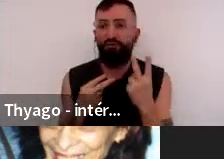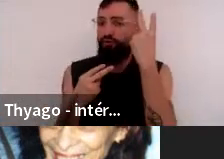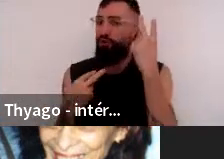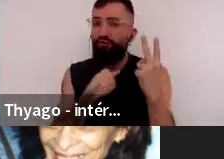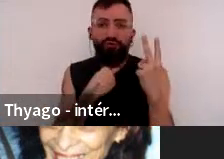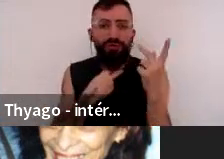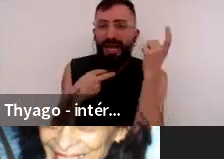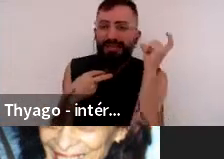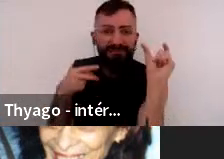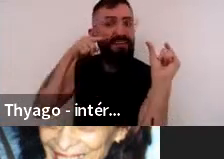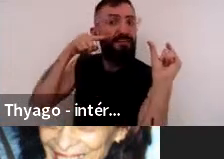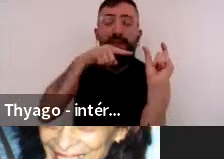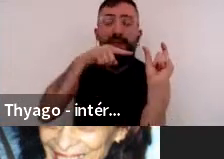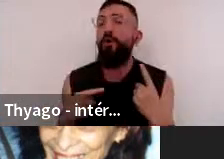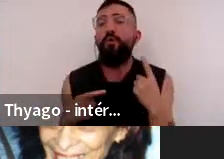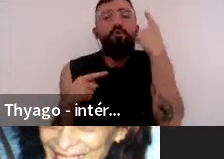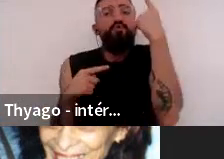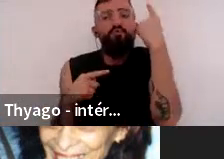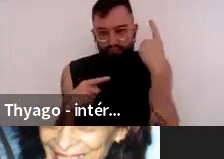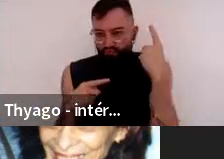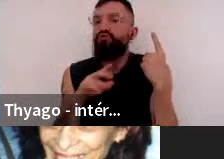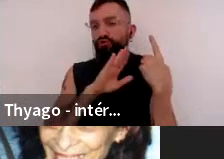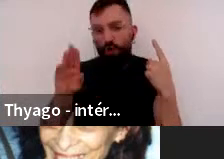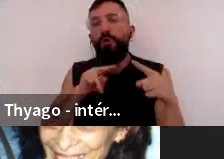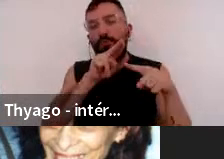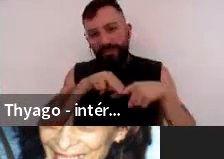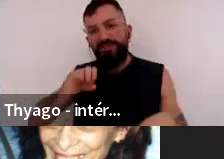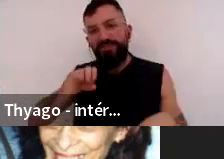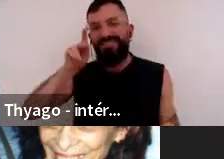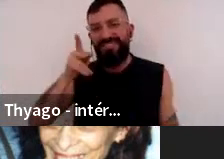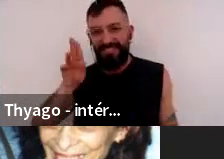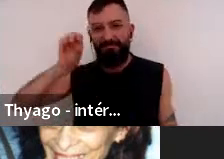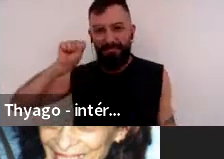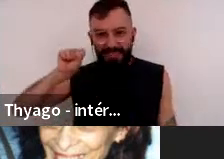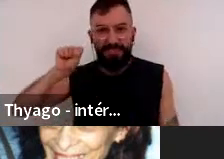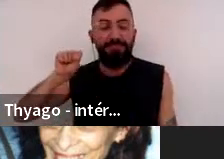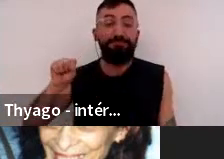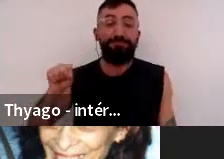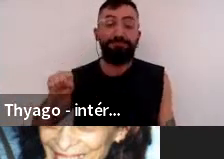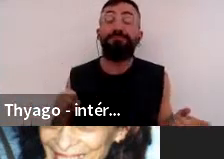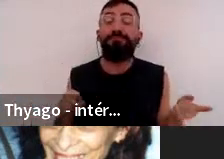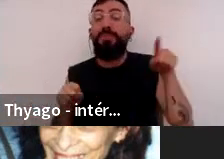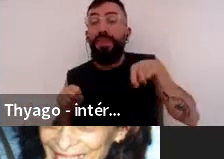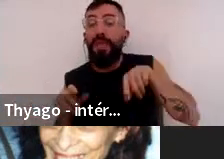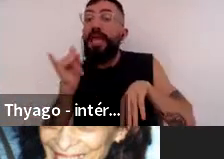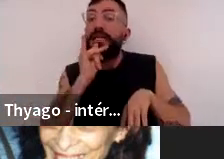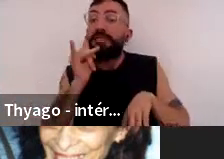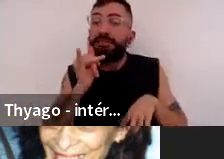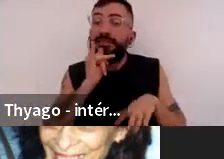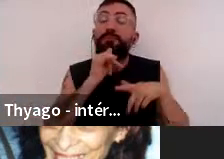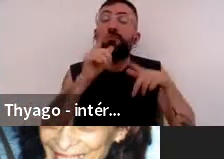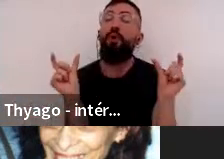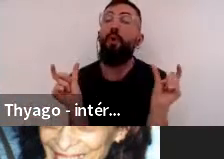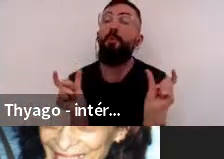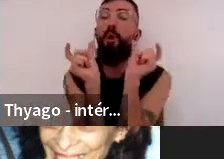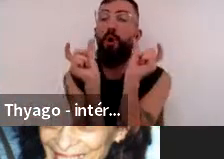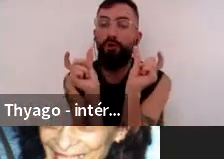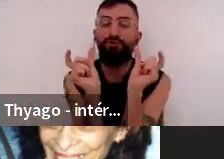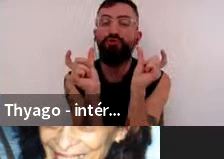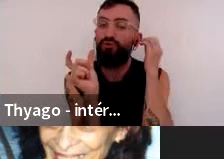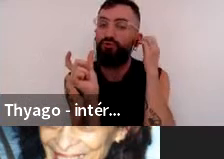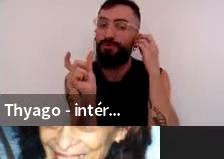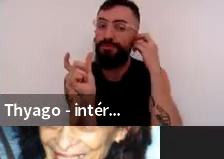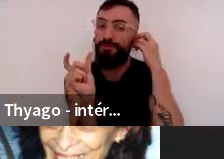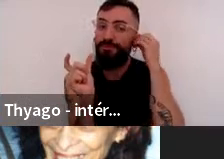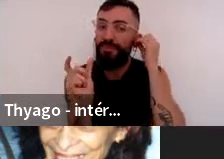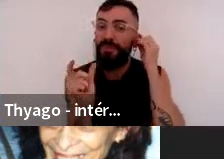analyzed as a simple toponym. An example of a compound can be